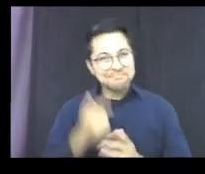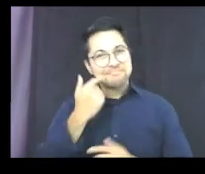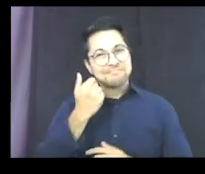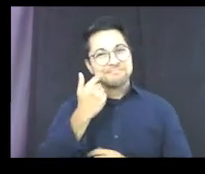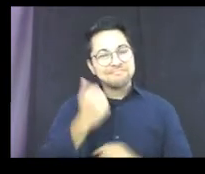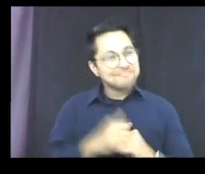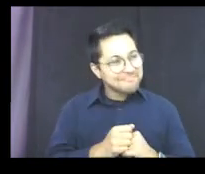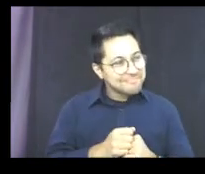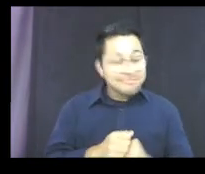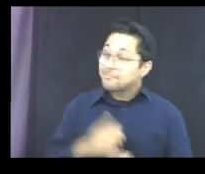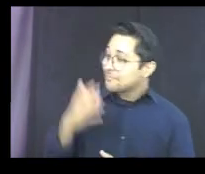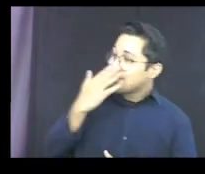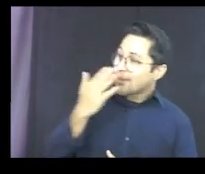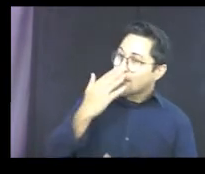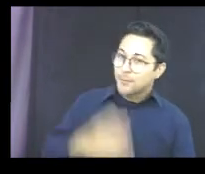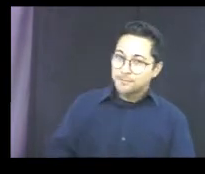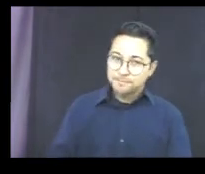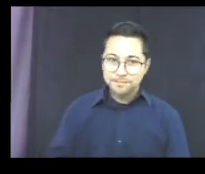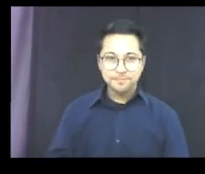Thank you.